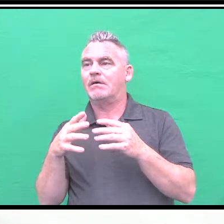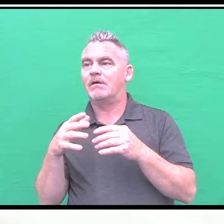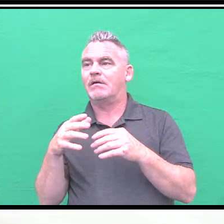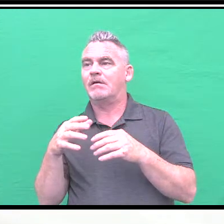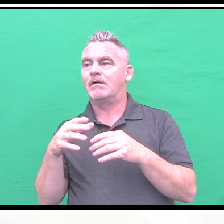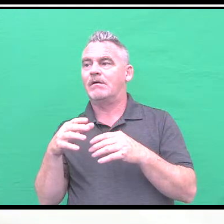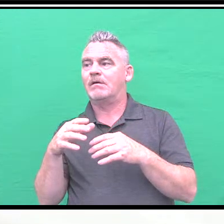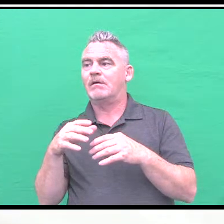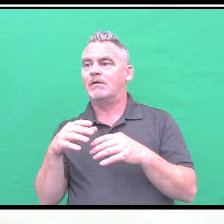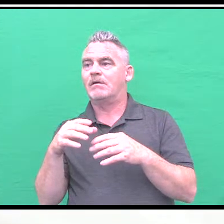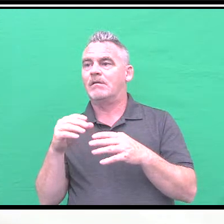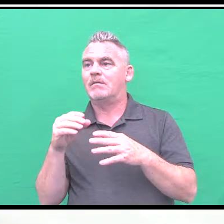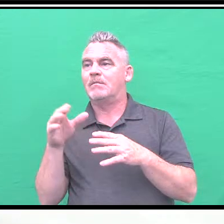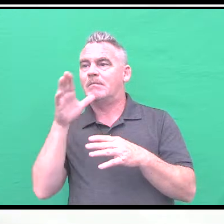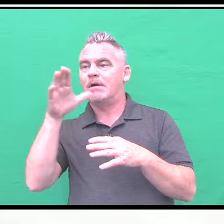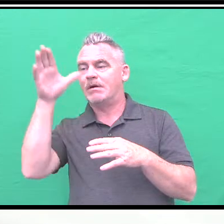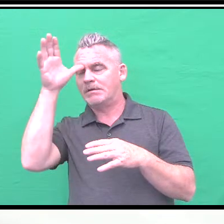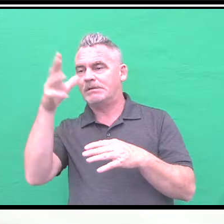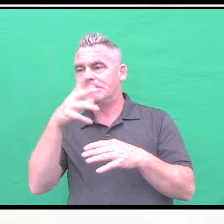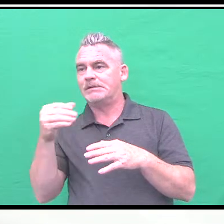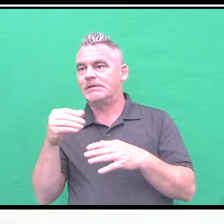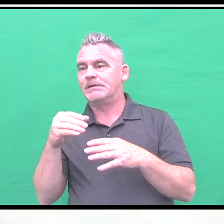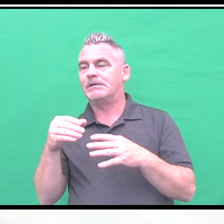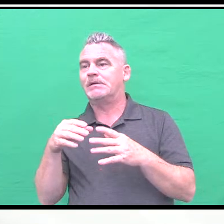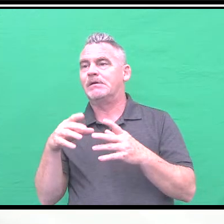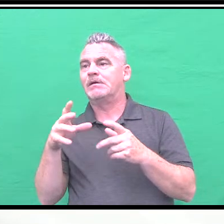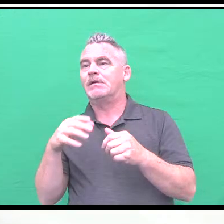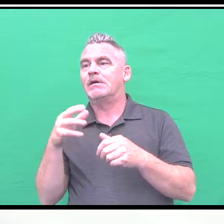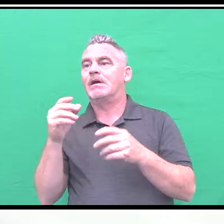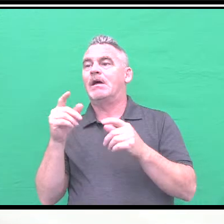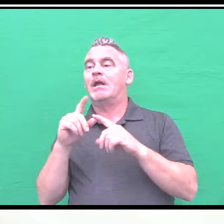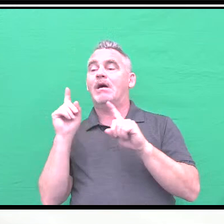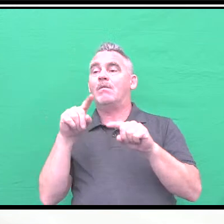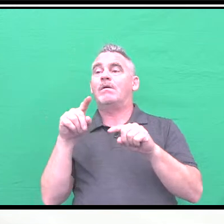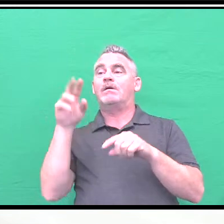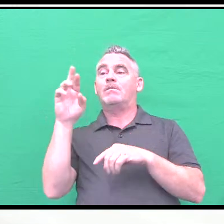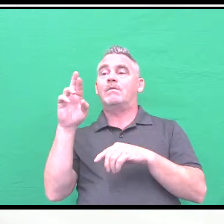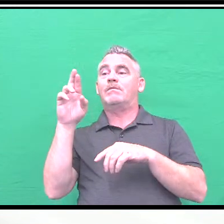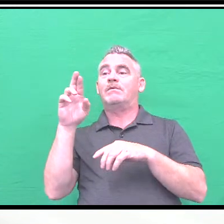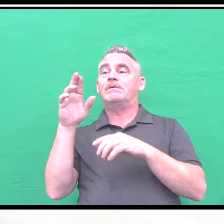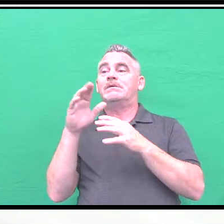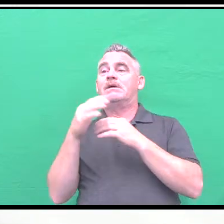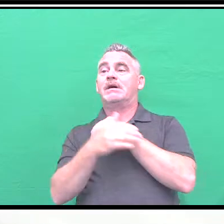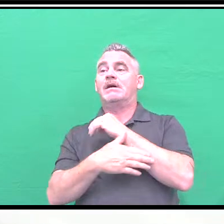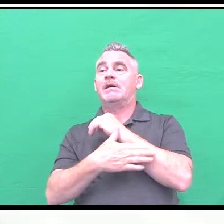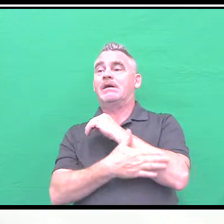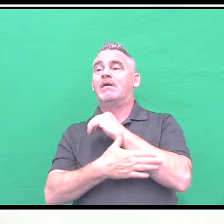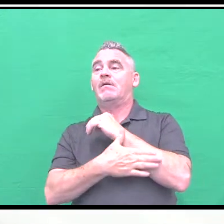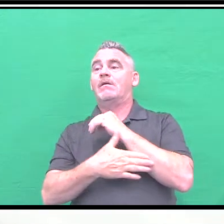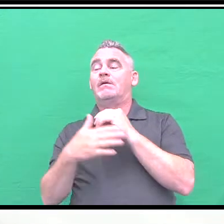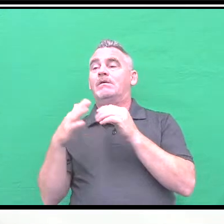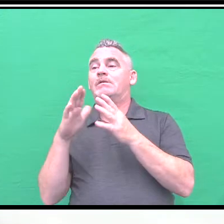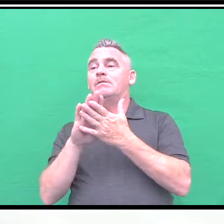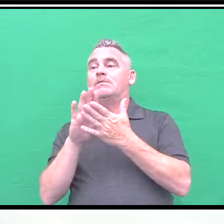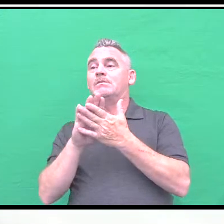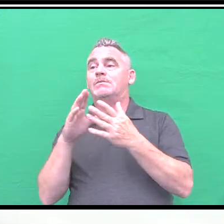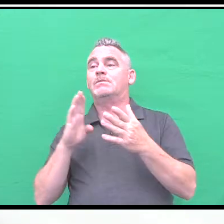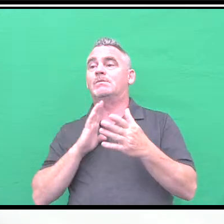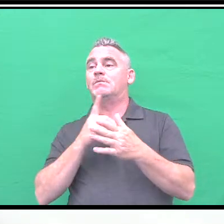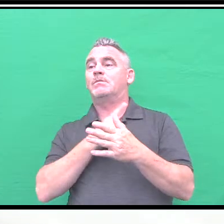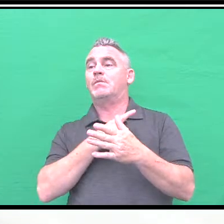on. And I also attended the Riverside County School Board's Members Association meeting on January